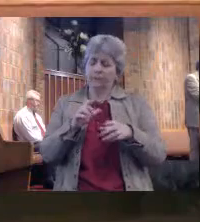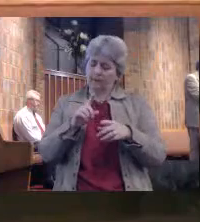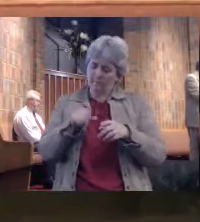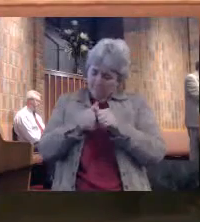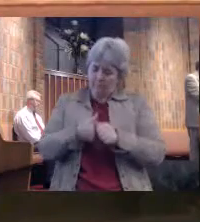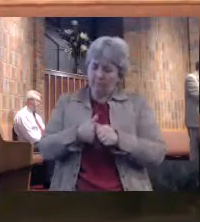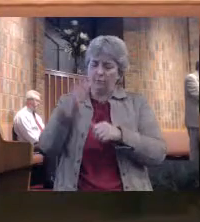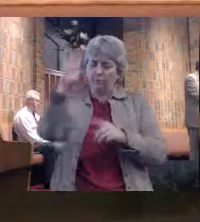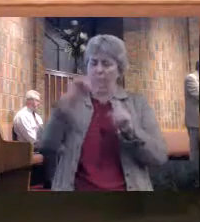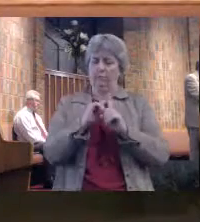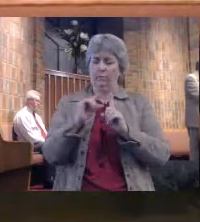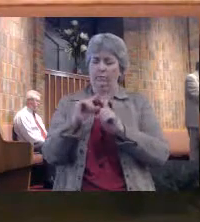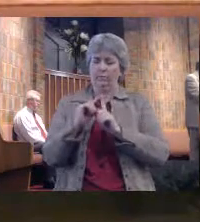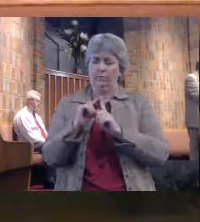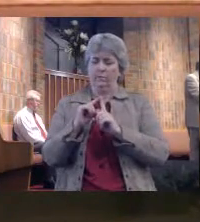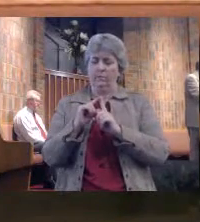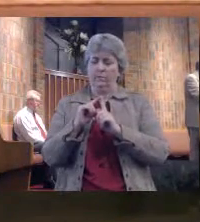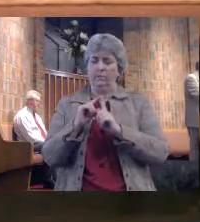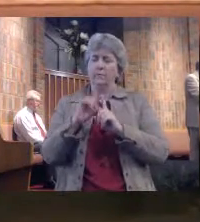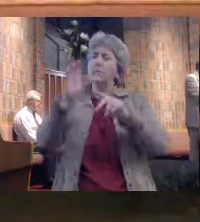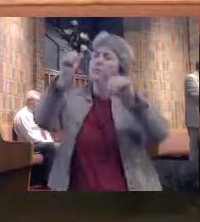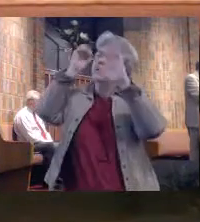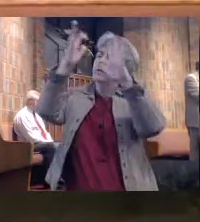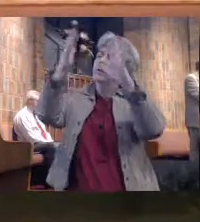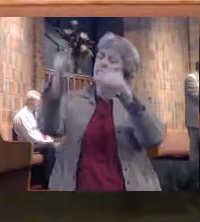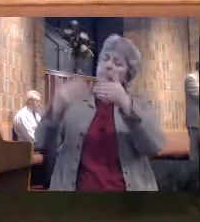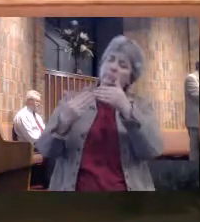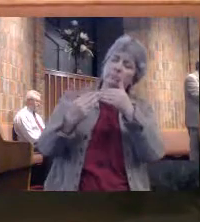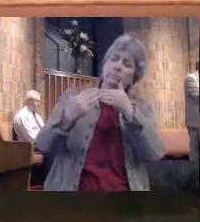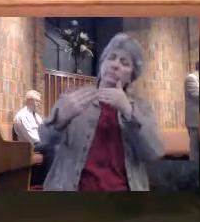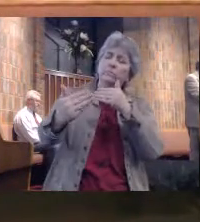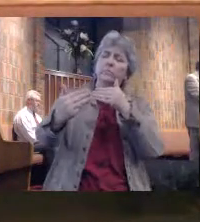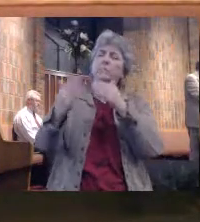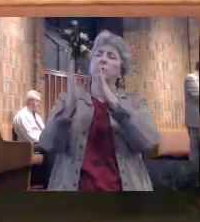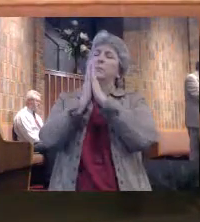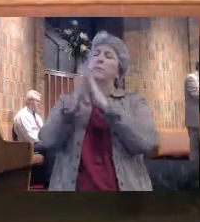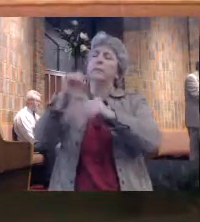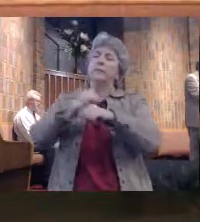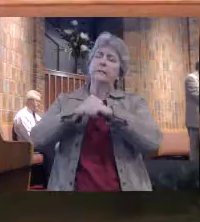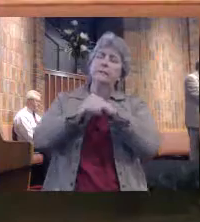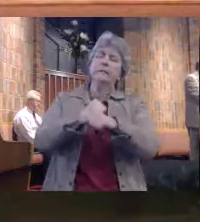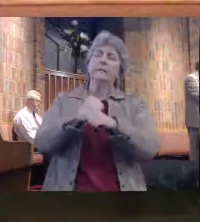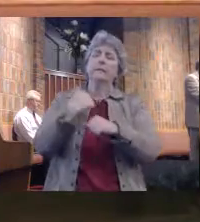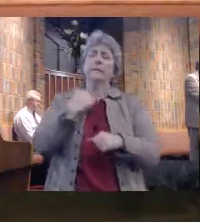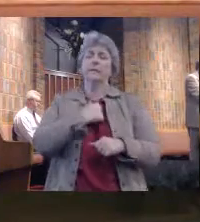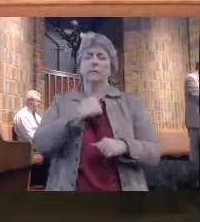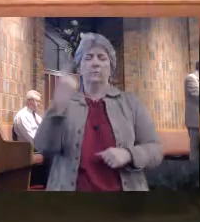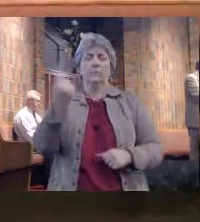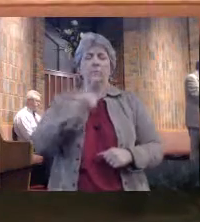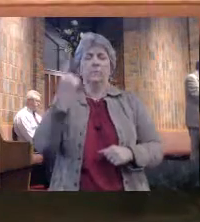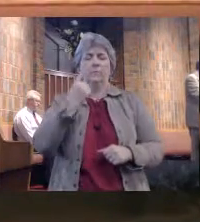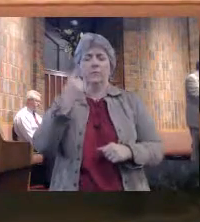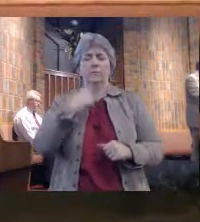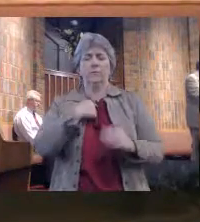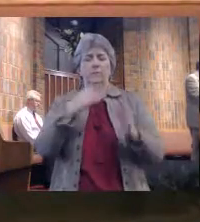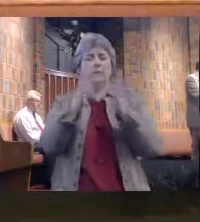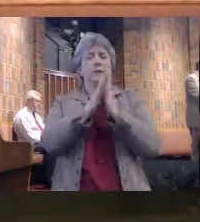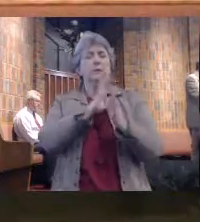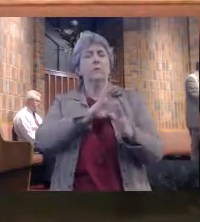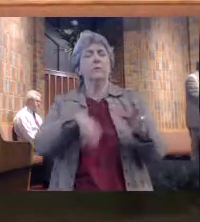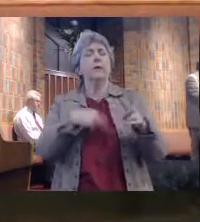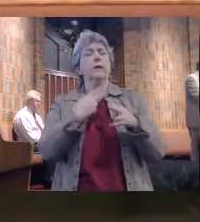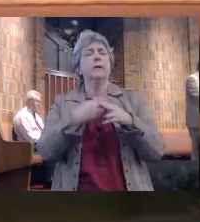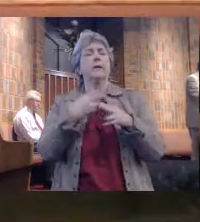Well, Father, as we go from this day forward, that you will guide us and guard us and always be with us. And these things we ask in Christ's